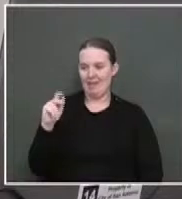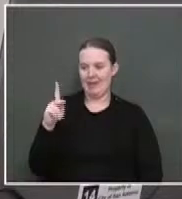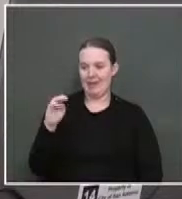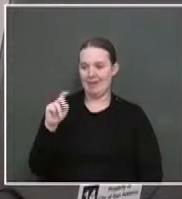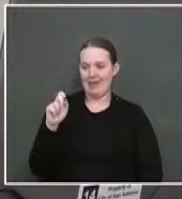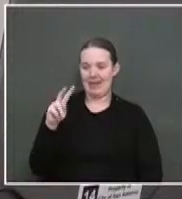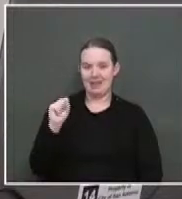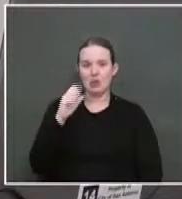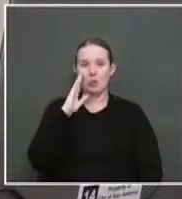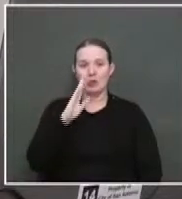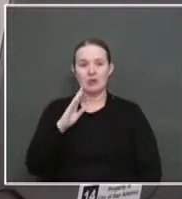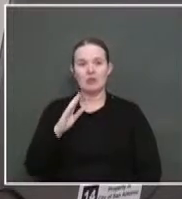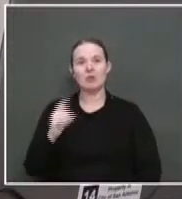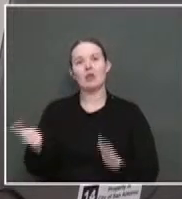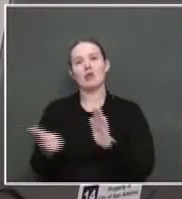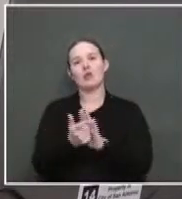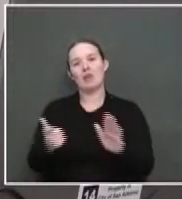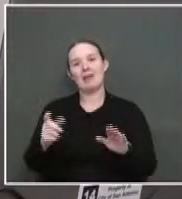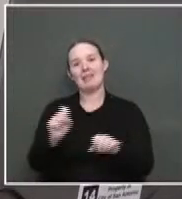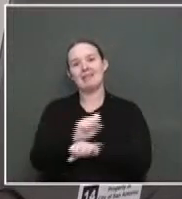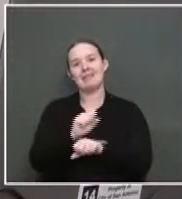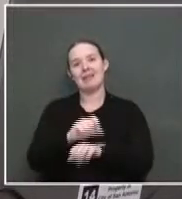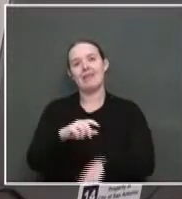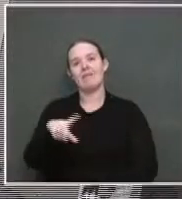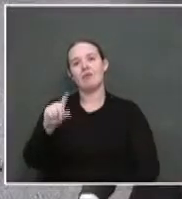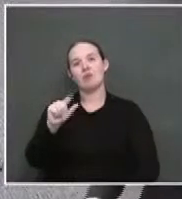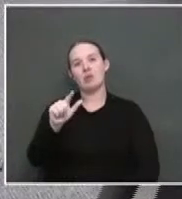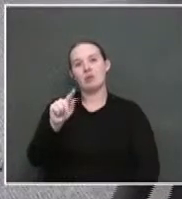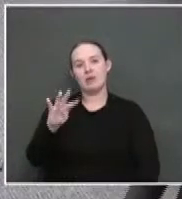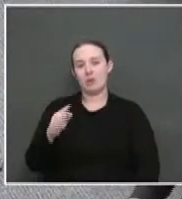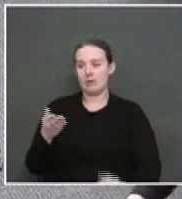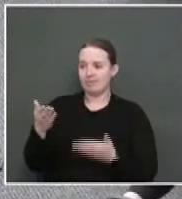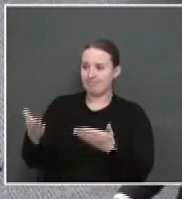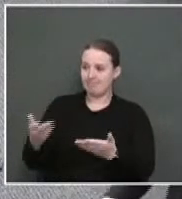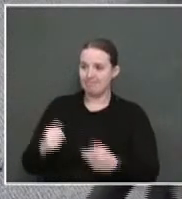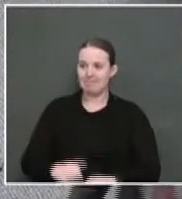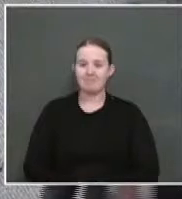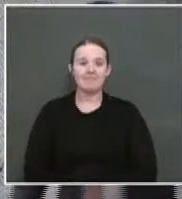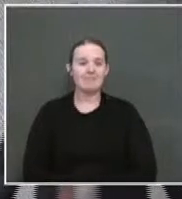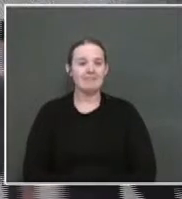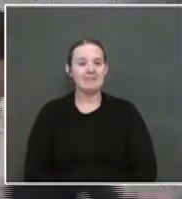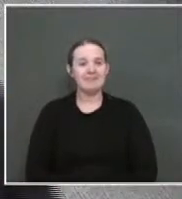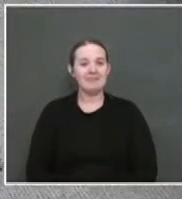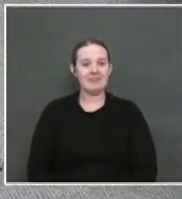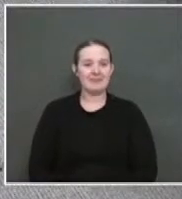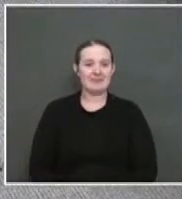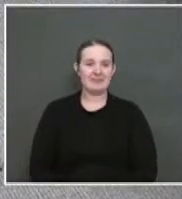for calendar year 2024. So Chief Frausto.